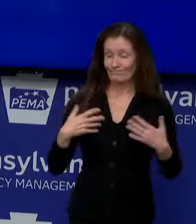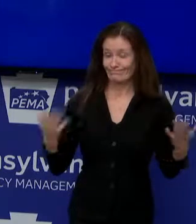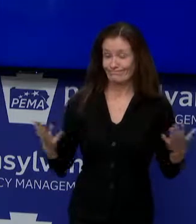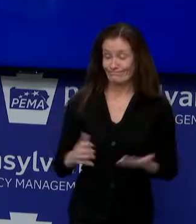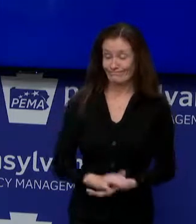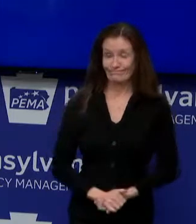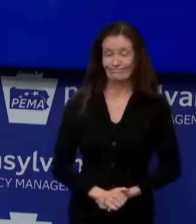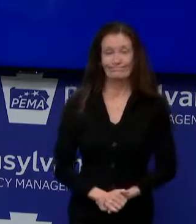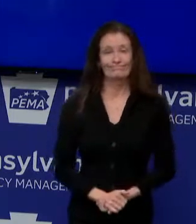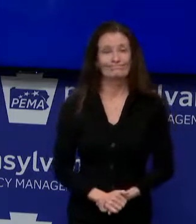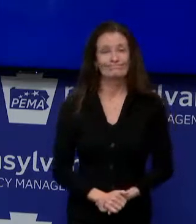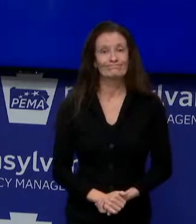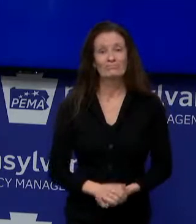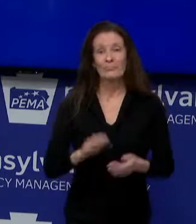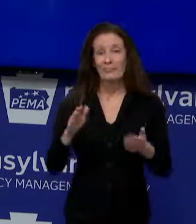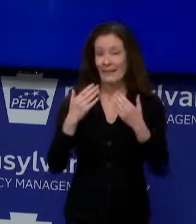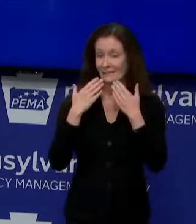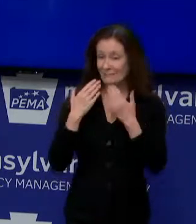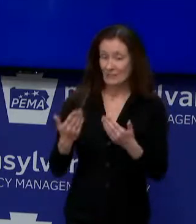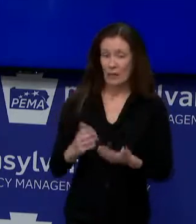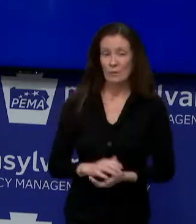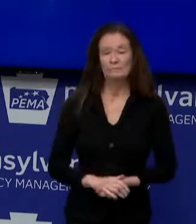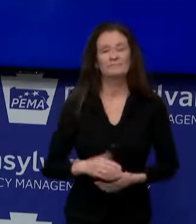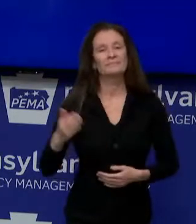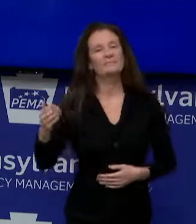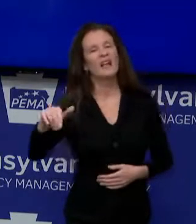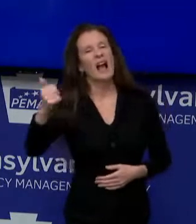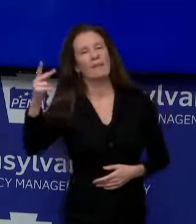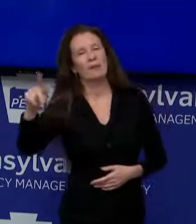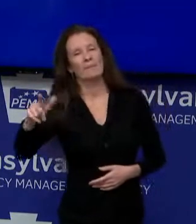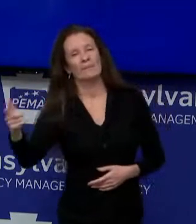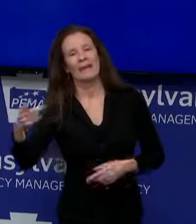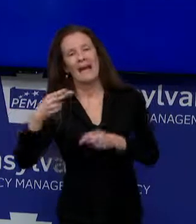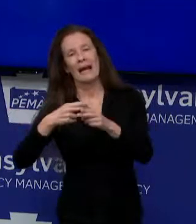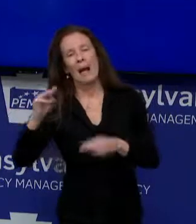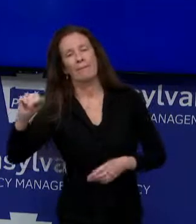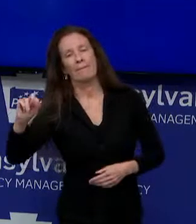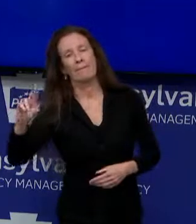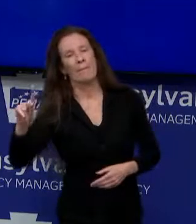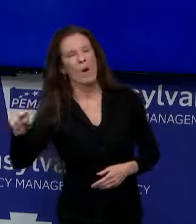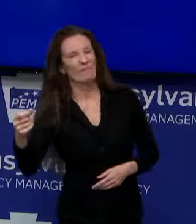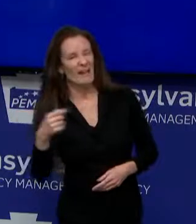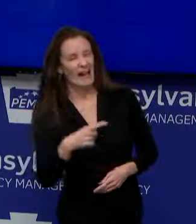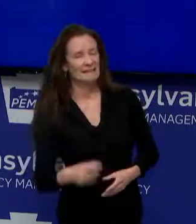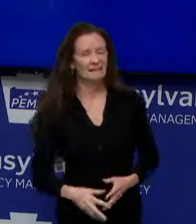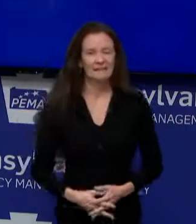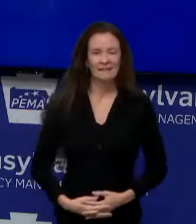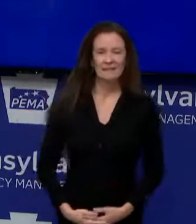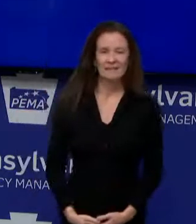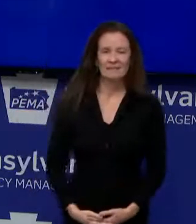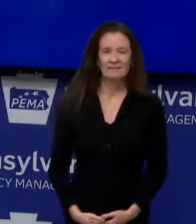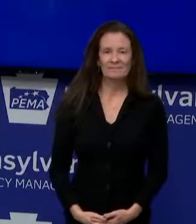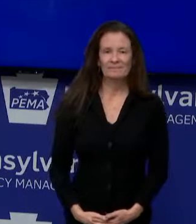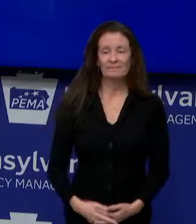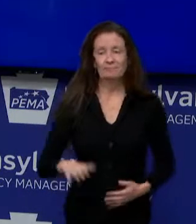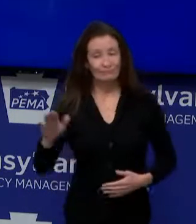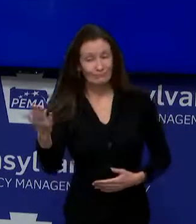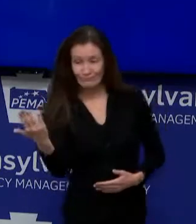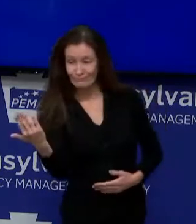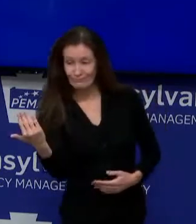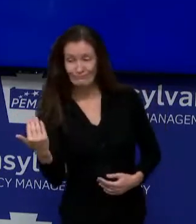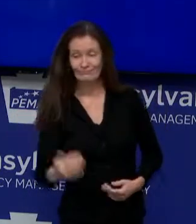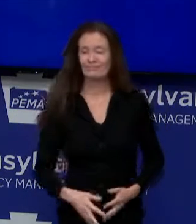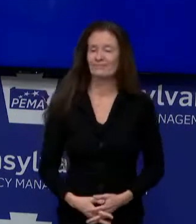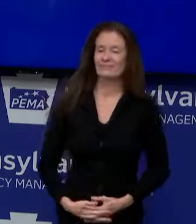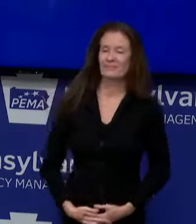Thank you, John. Our next question will be from Mark Scarfaro from the Associated Press. Please unmute and ask your question. Hi,